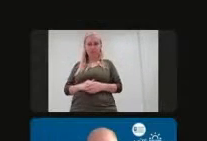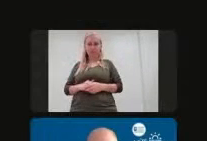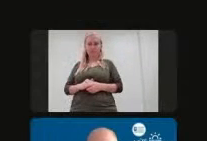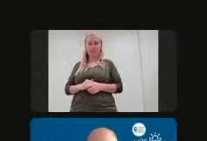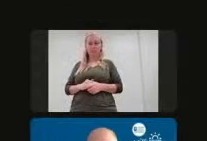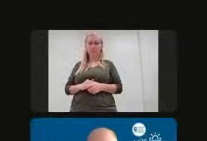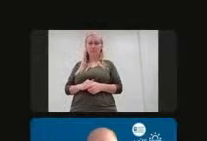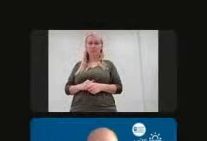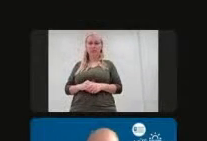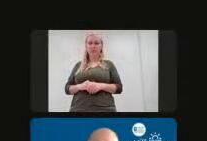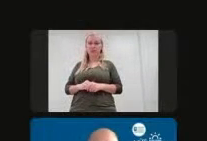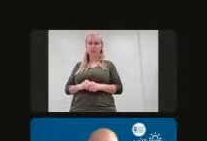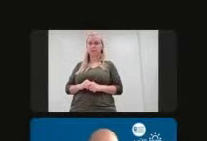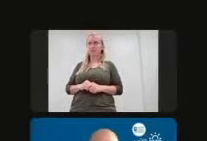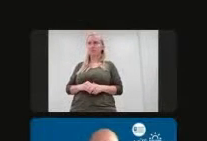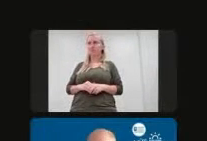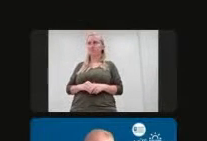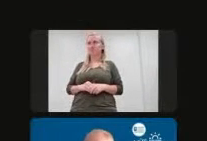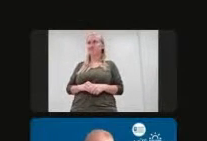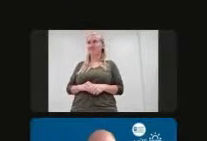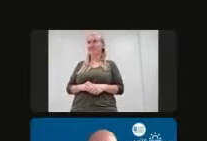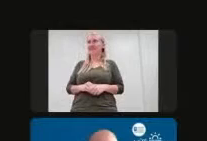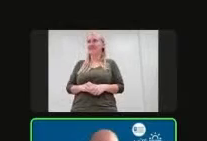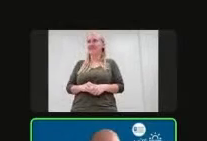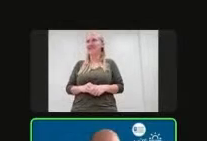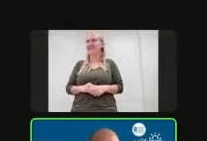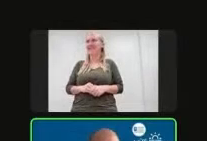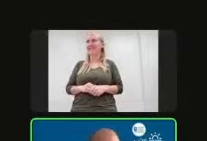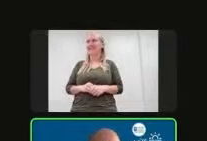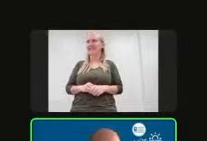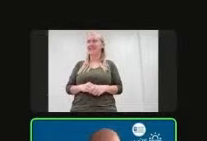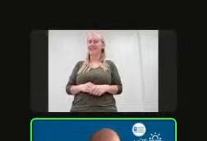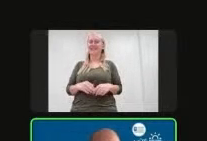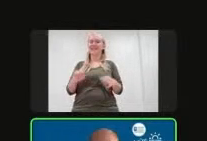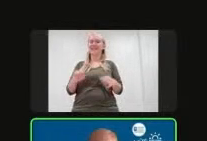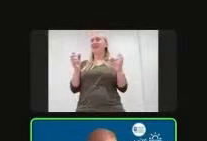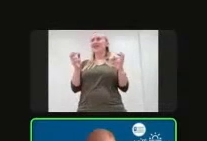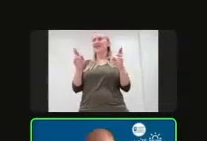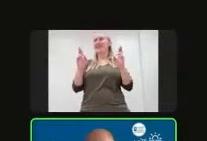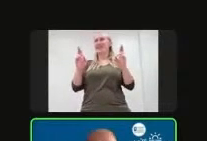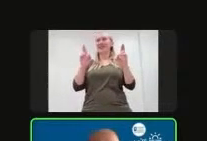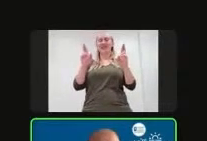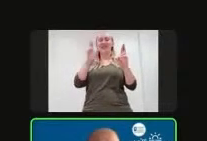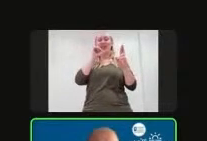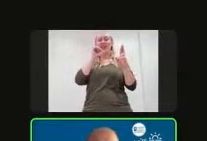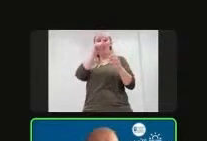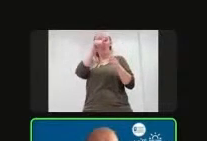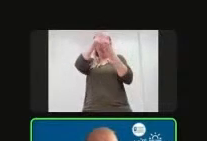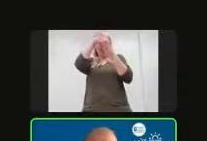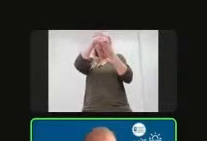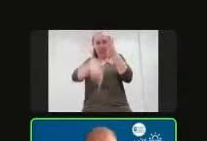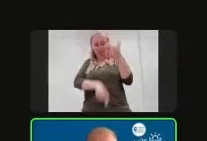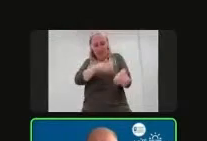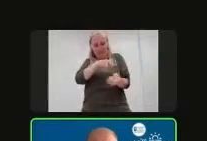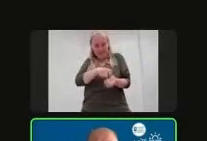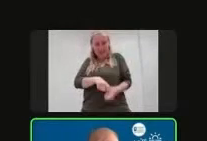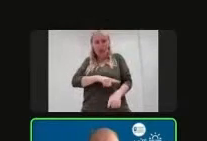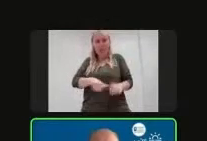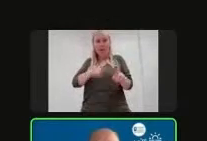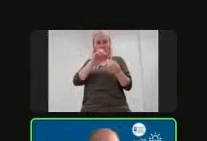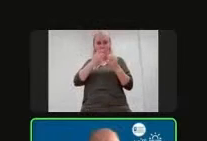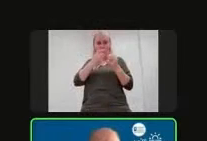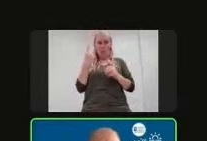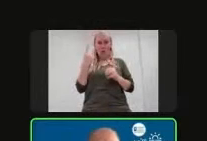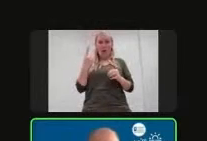Yeah, thank you. And hopefully we're not going to go into this level of detail, but this particular one, number one,